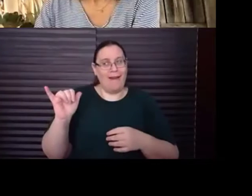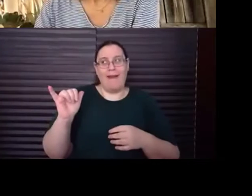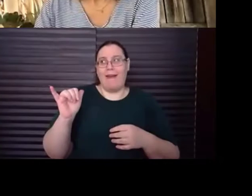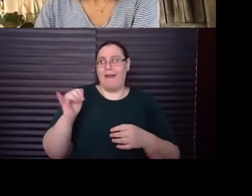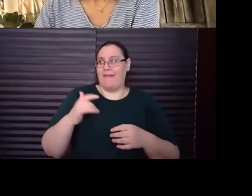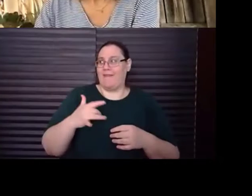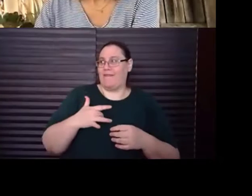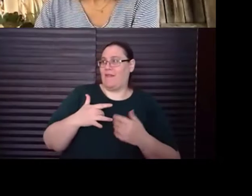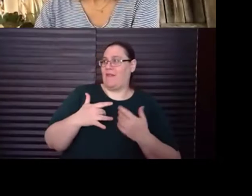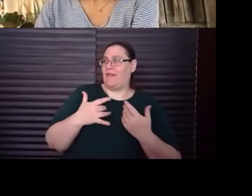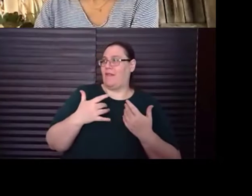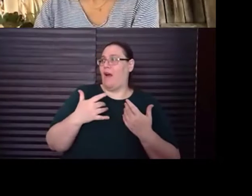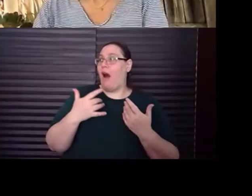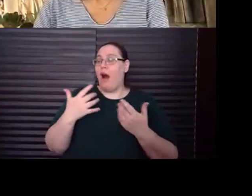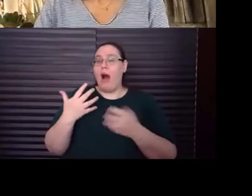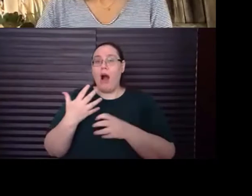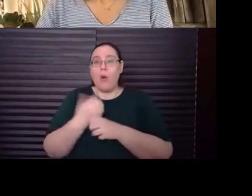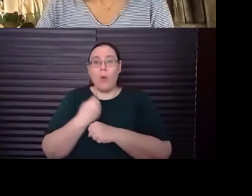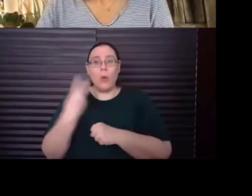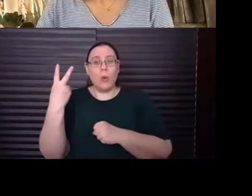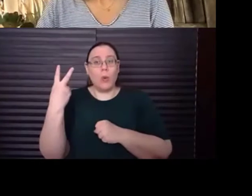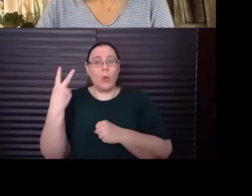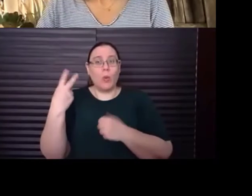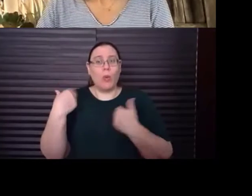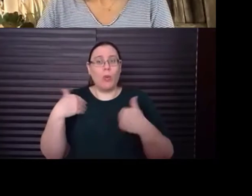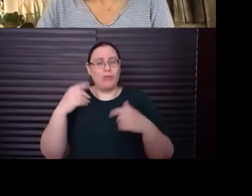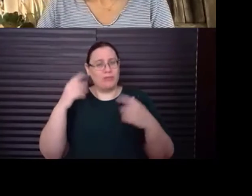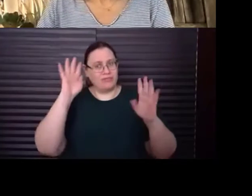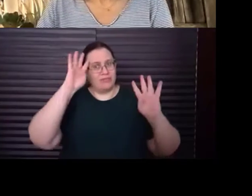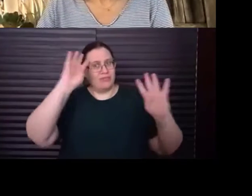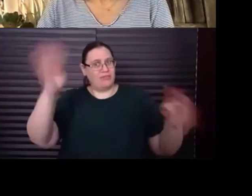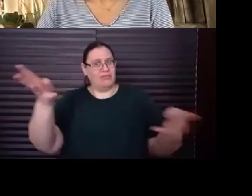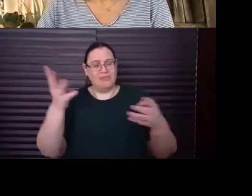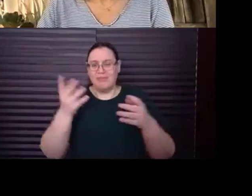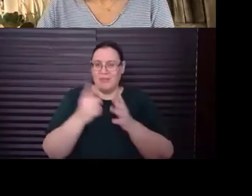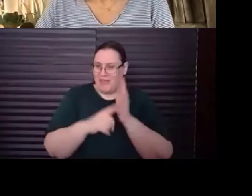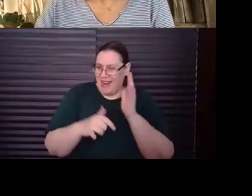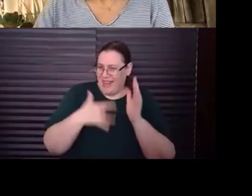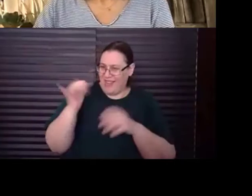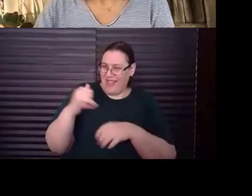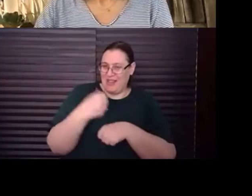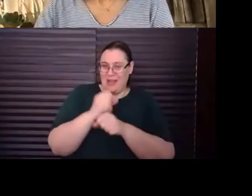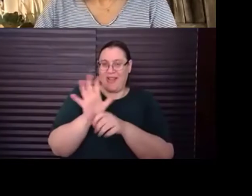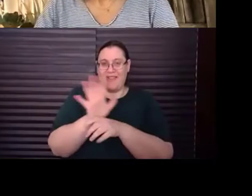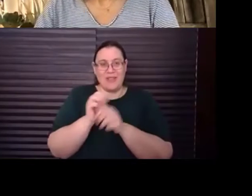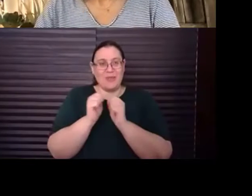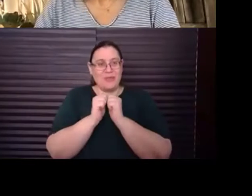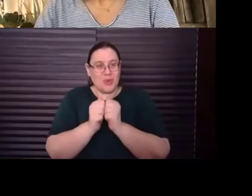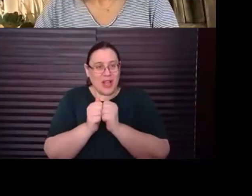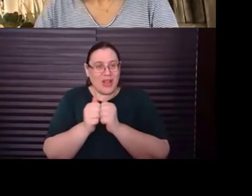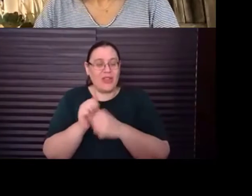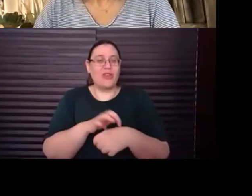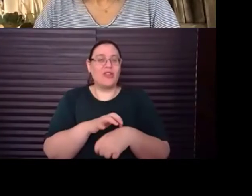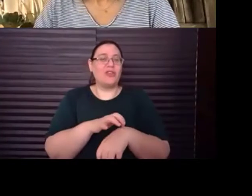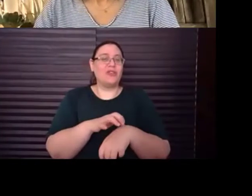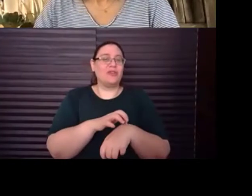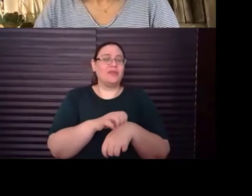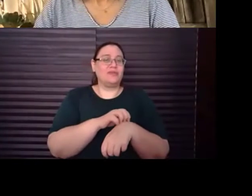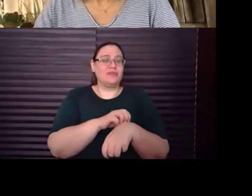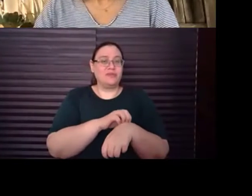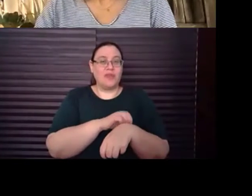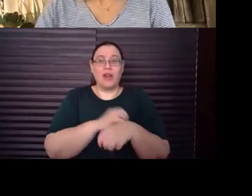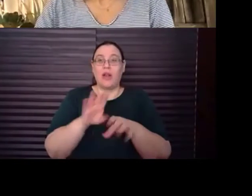were double winners, which is crazy, but what was it like to just make a film together? Let's start